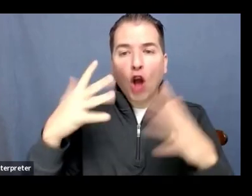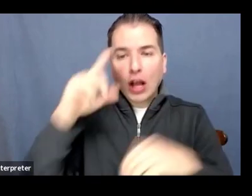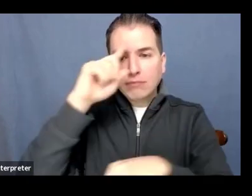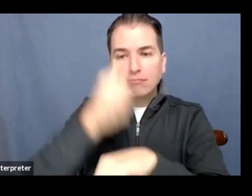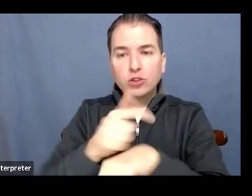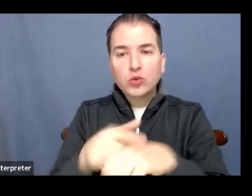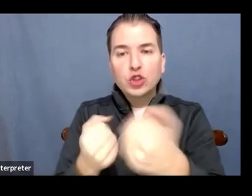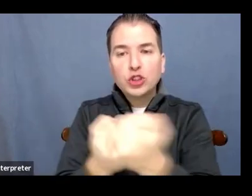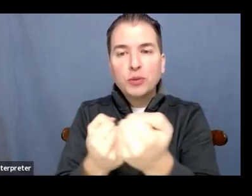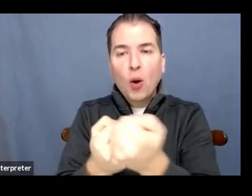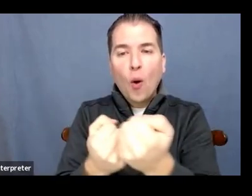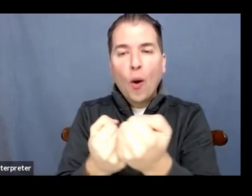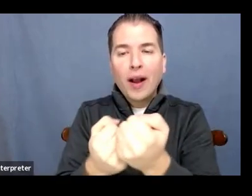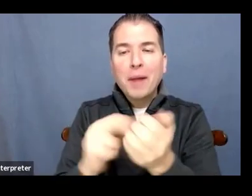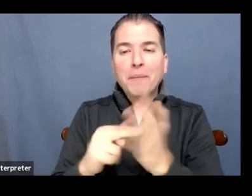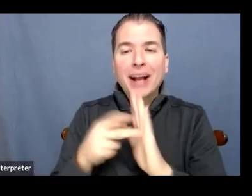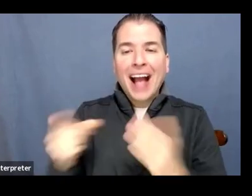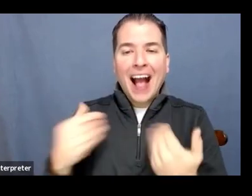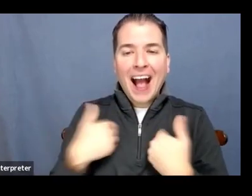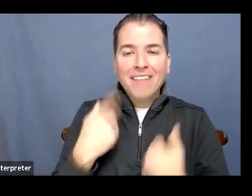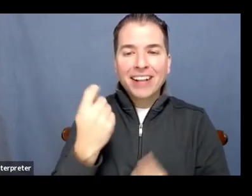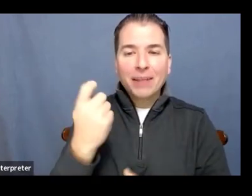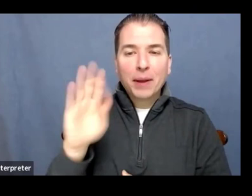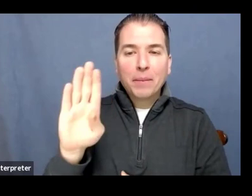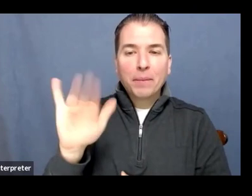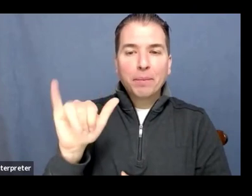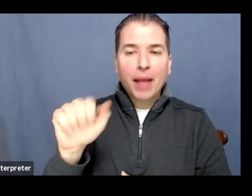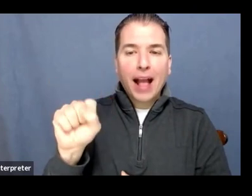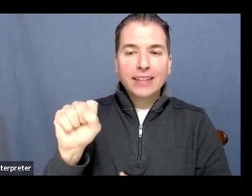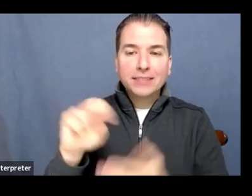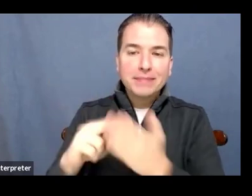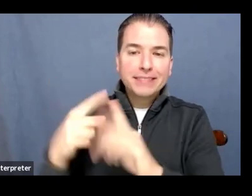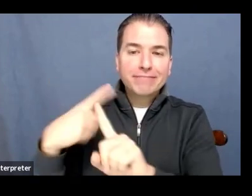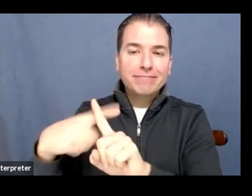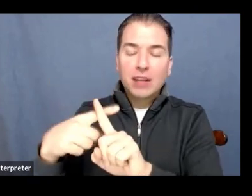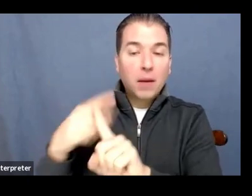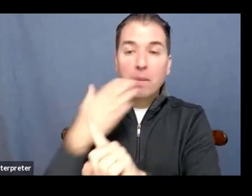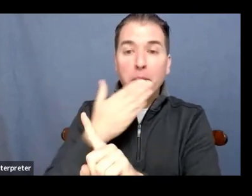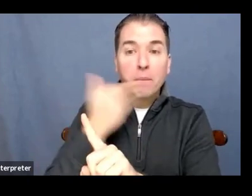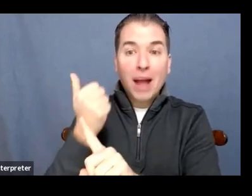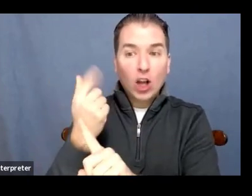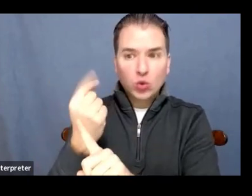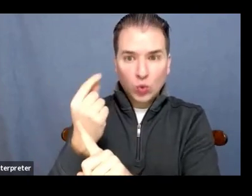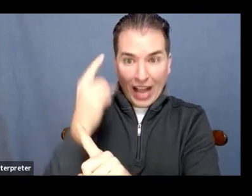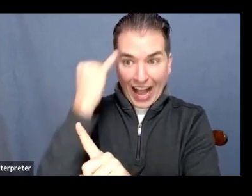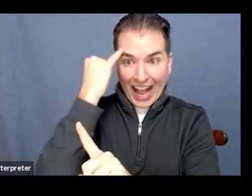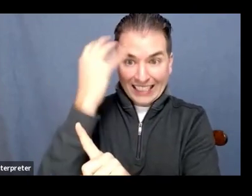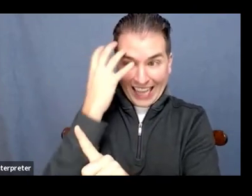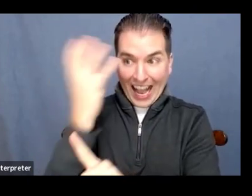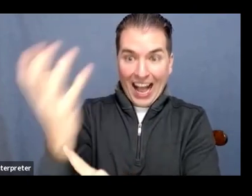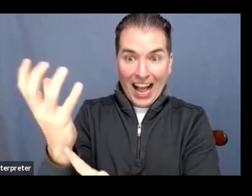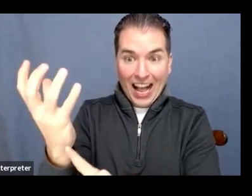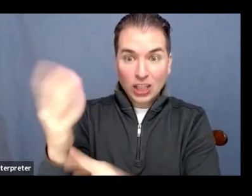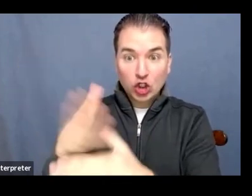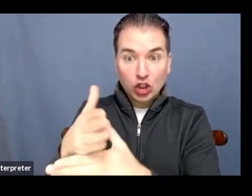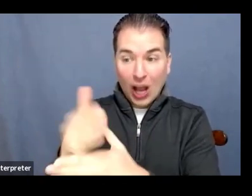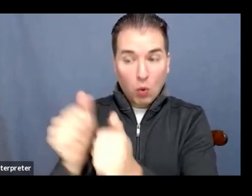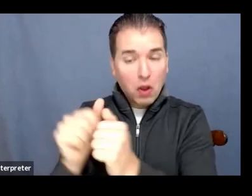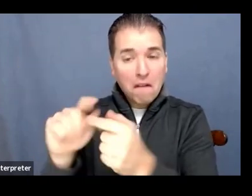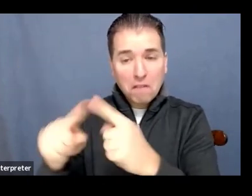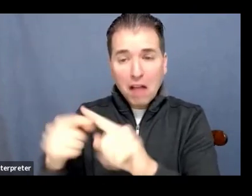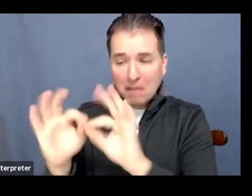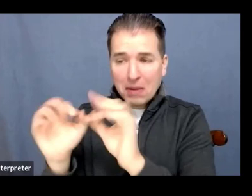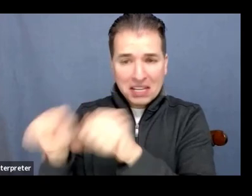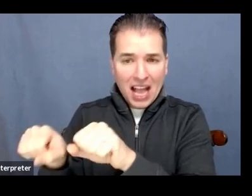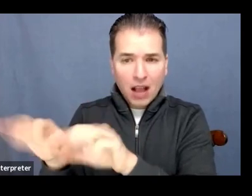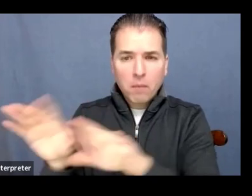want is an unbiased survey with at least one competitive benchmark. So for example, if you ask questions only